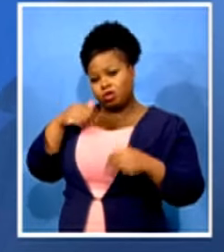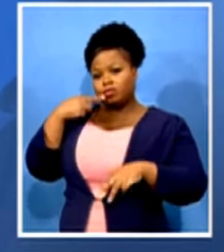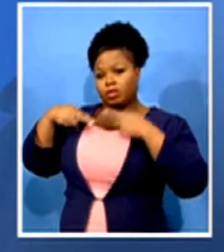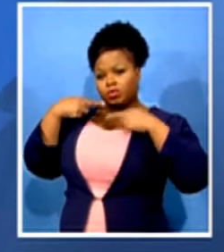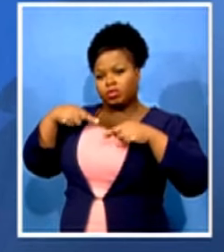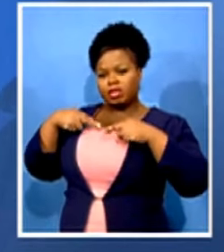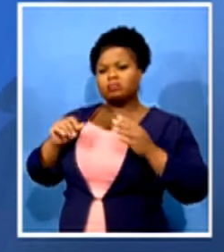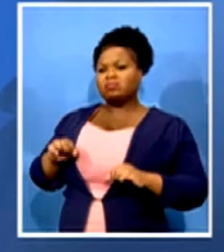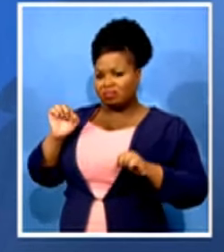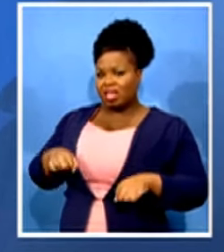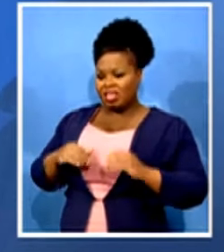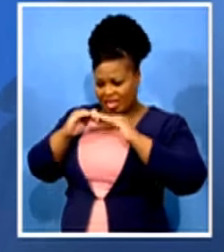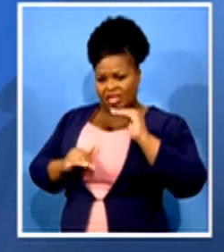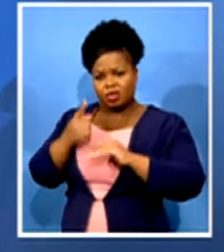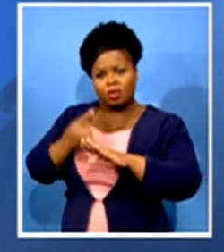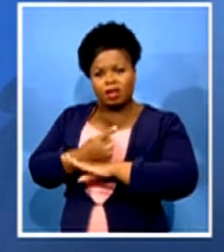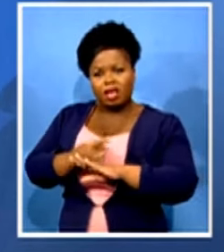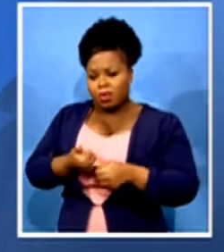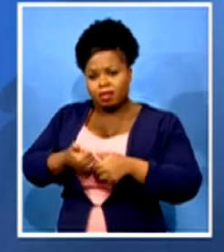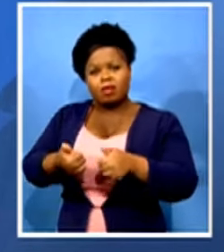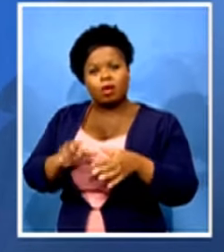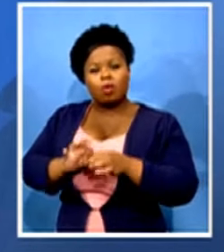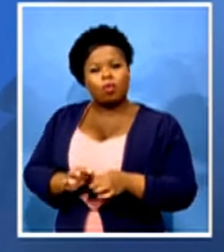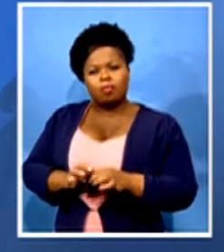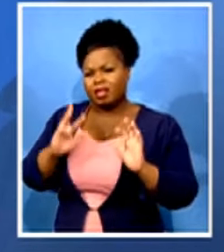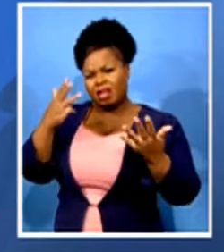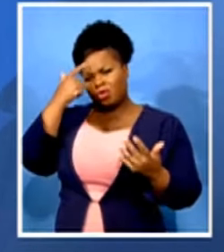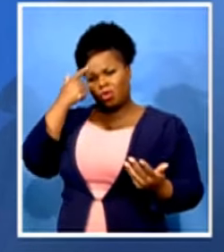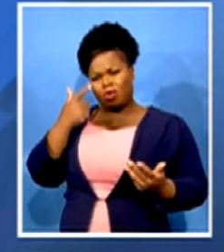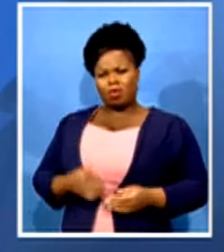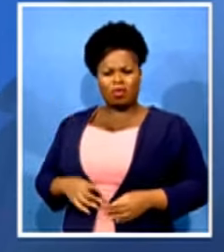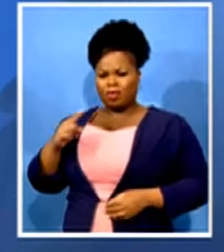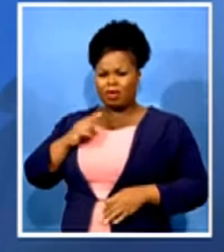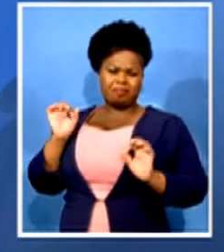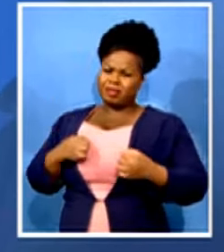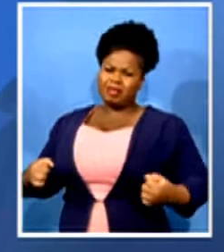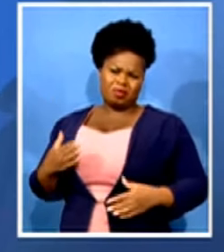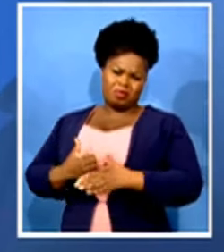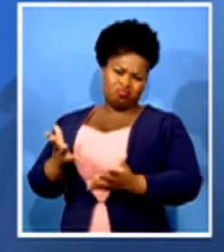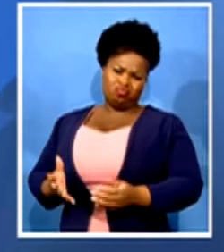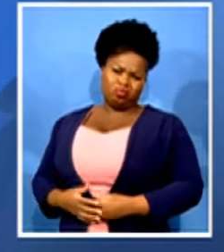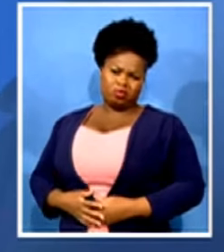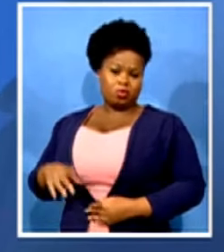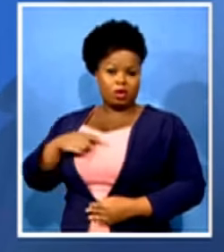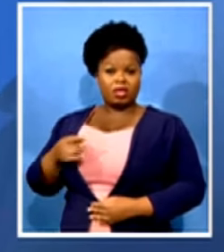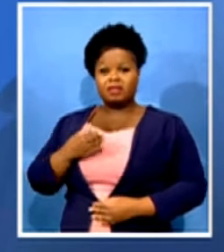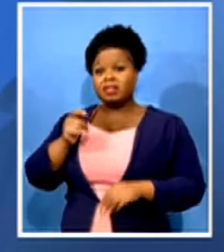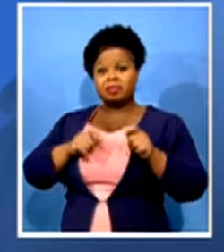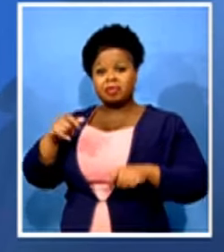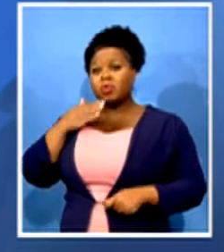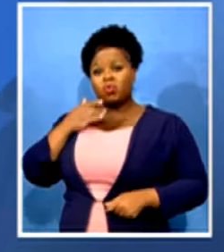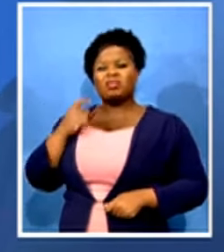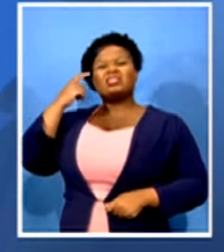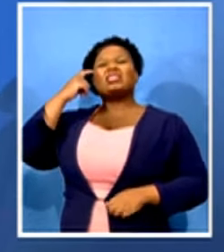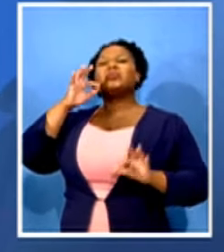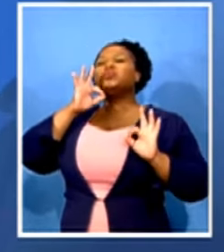by curfew? It is operationally impossible. And if there was anybody who had a sincere, invested, honest interest